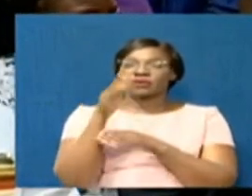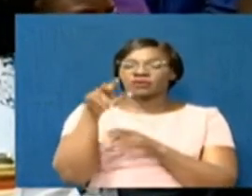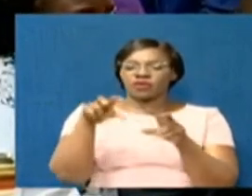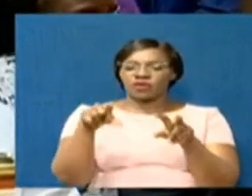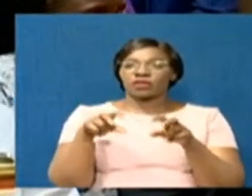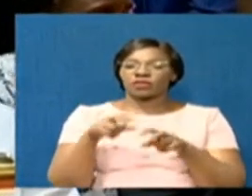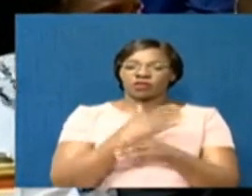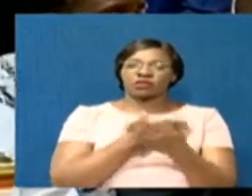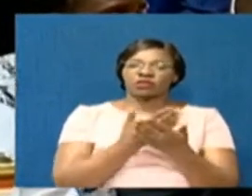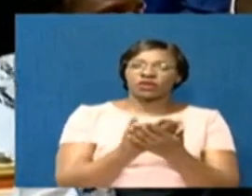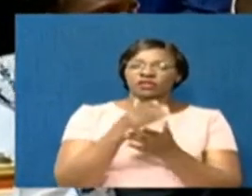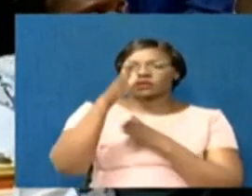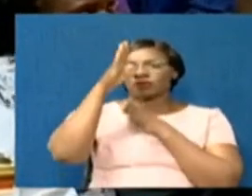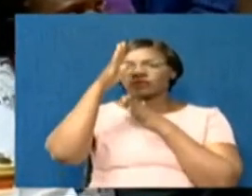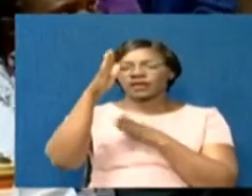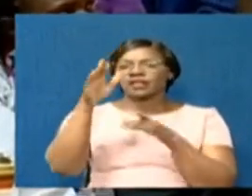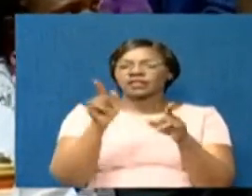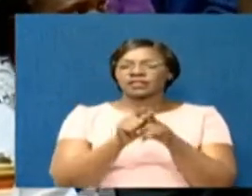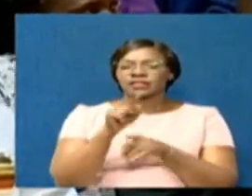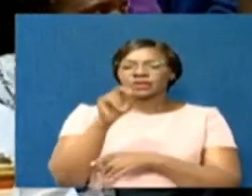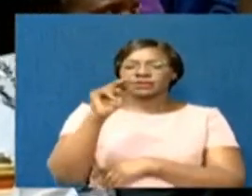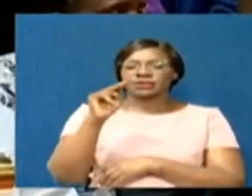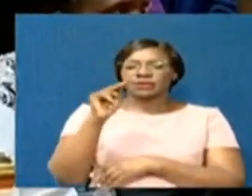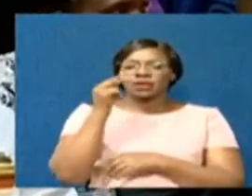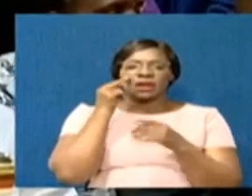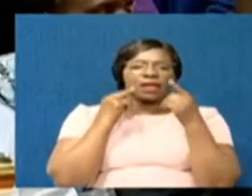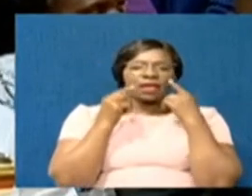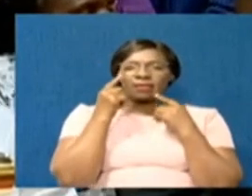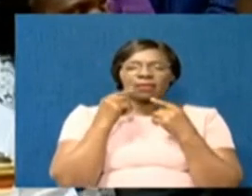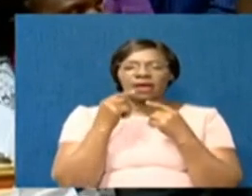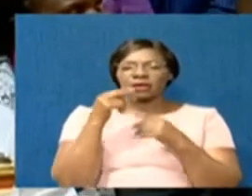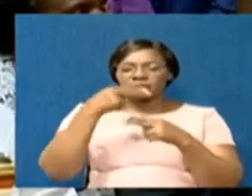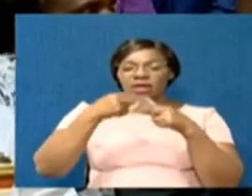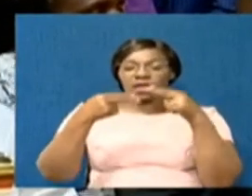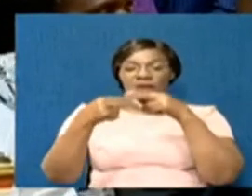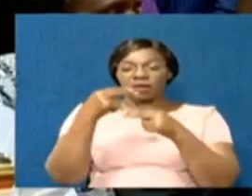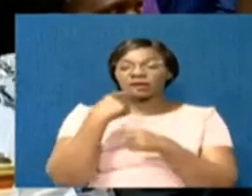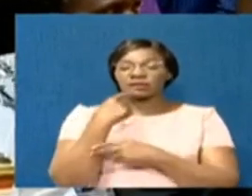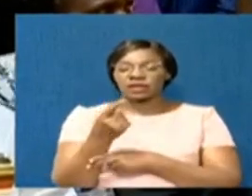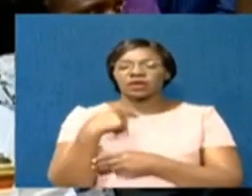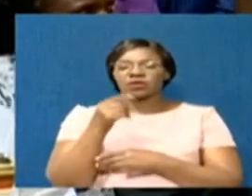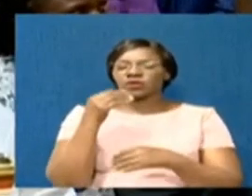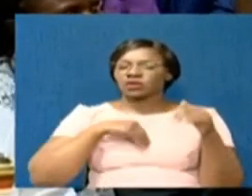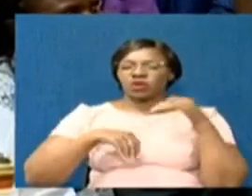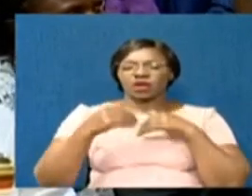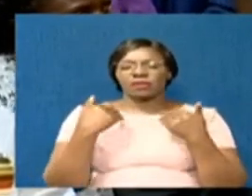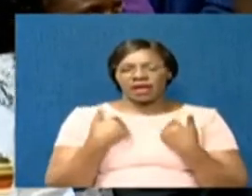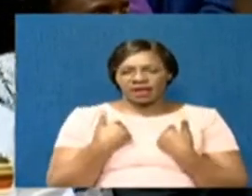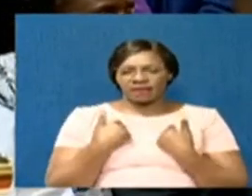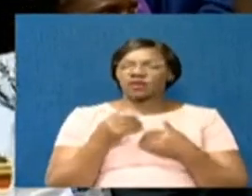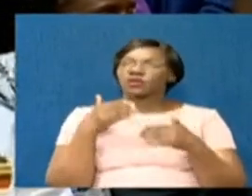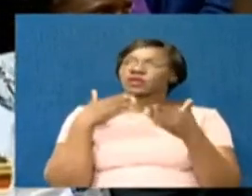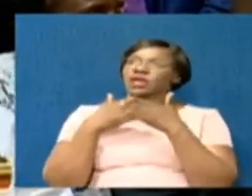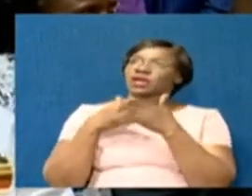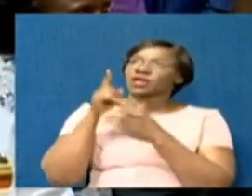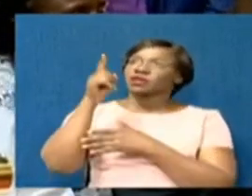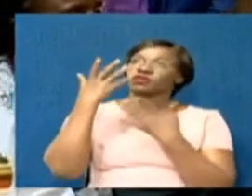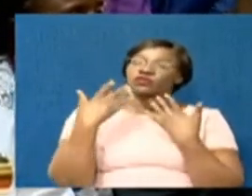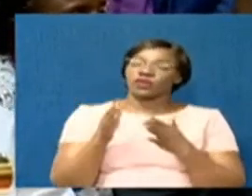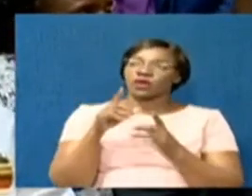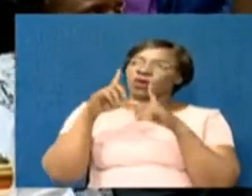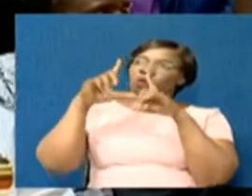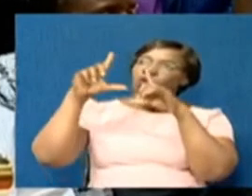of grace, O my Father. As Nehemiah declared, we have acted very corruptly against you and have not kept your word.